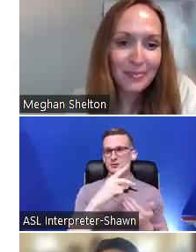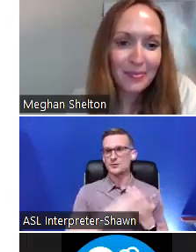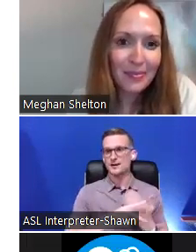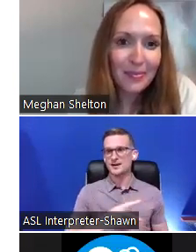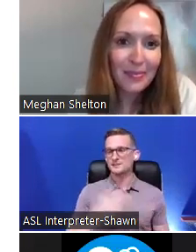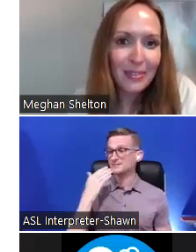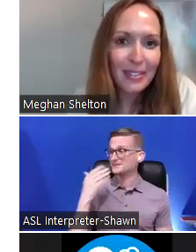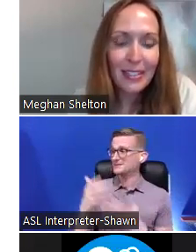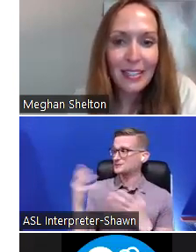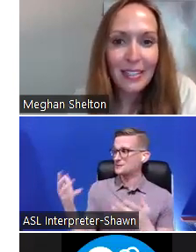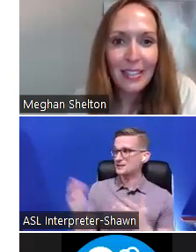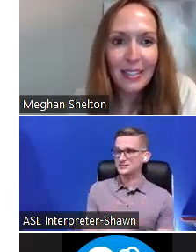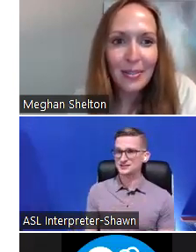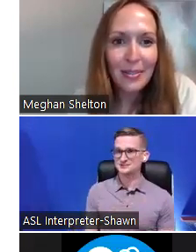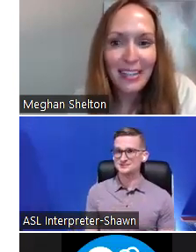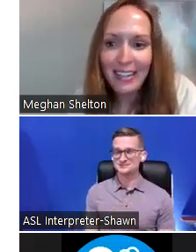much.